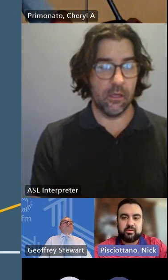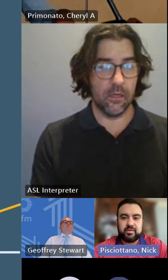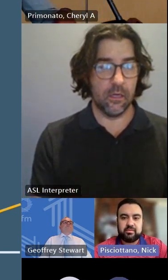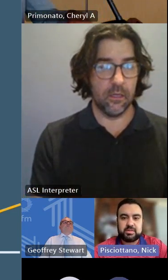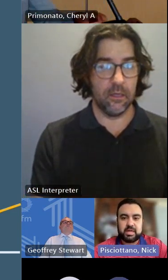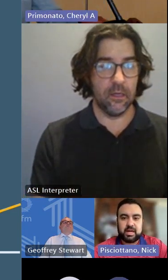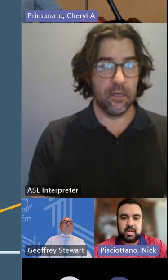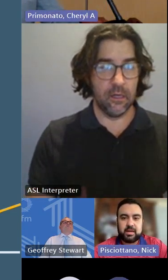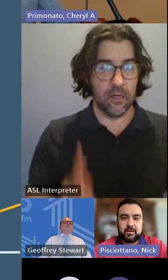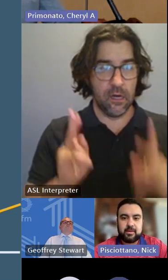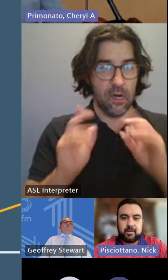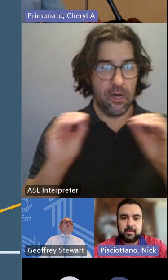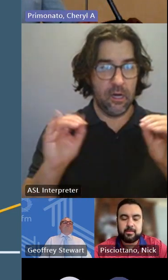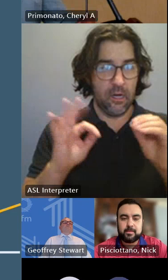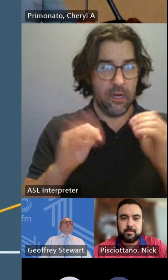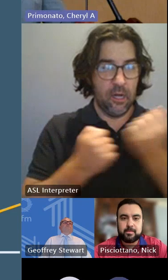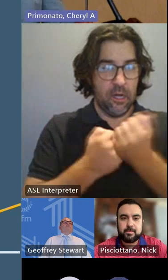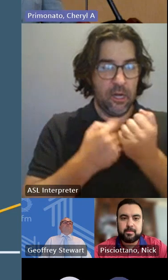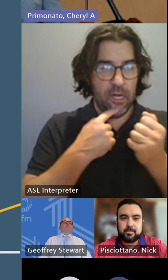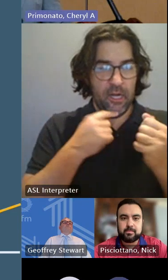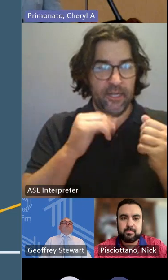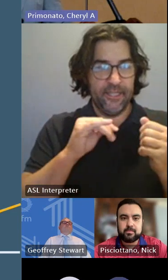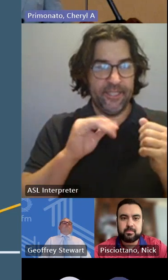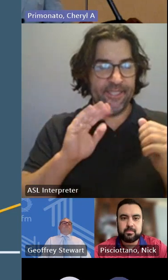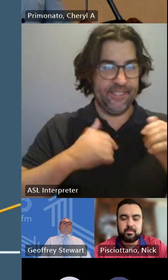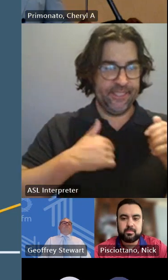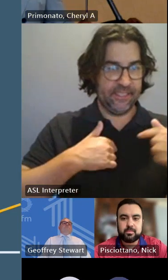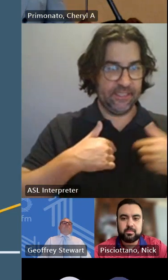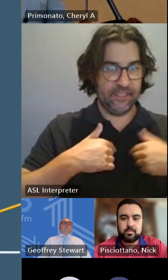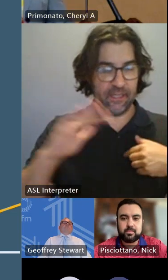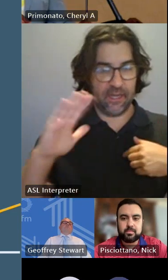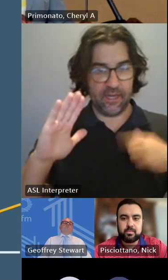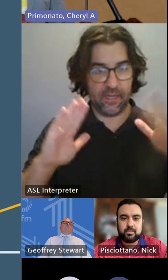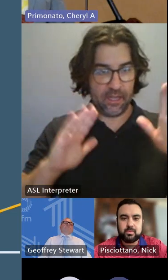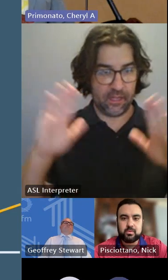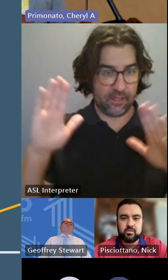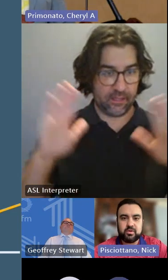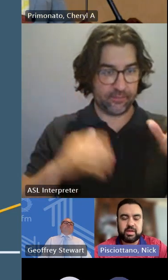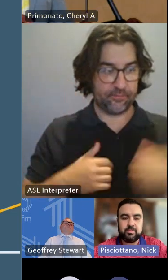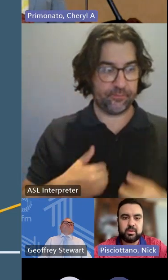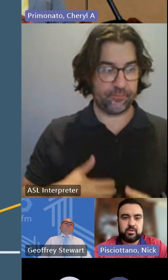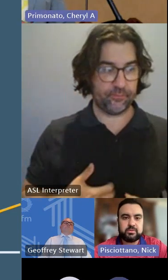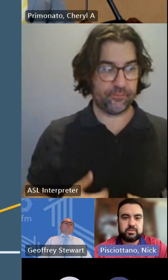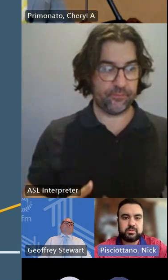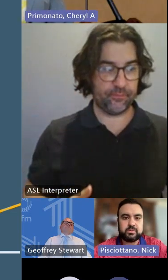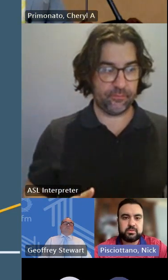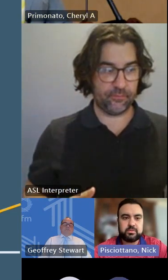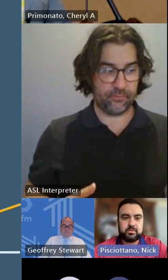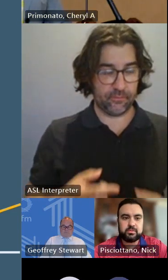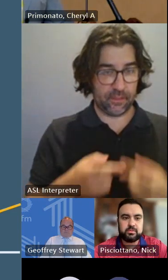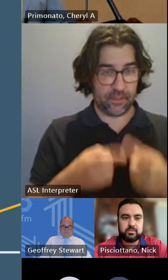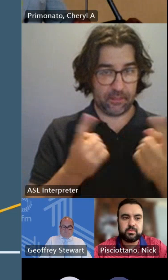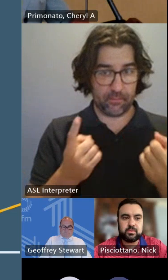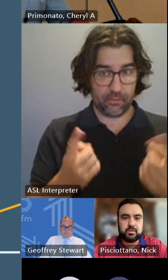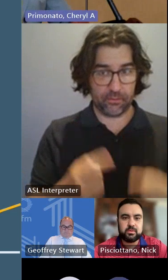Seeing none, all in favor say aye. Aye. Is there any opposed?